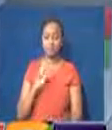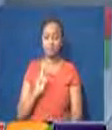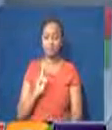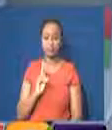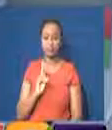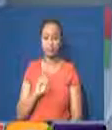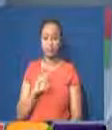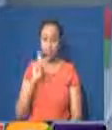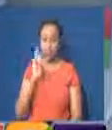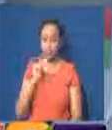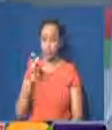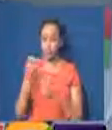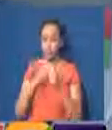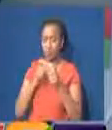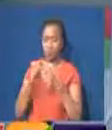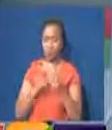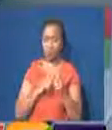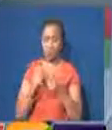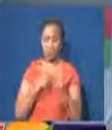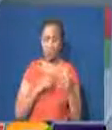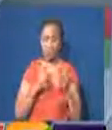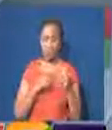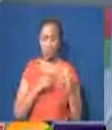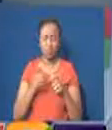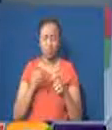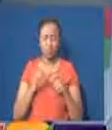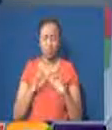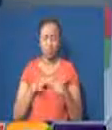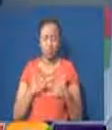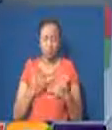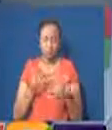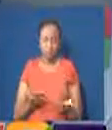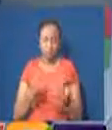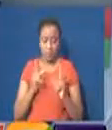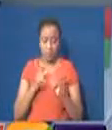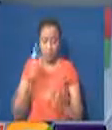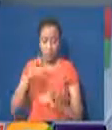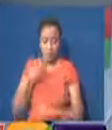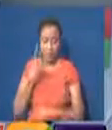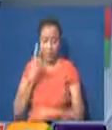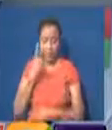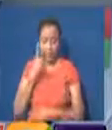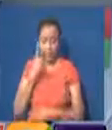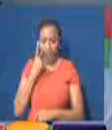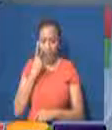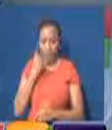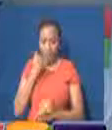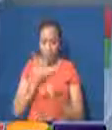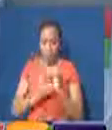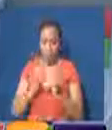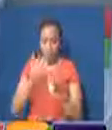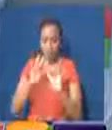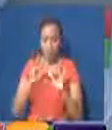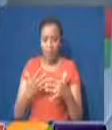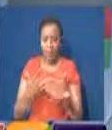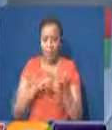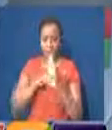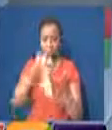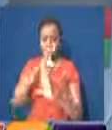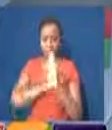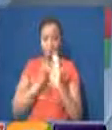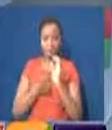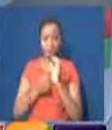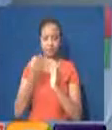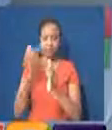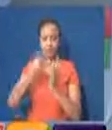the learning areas. It proceeds to say should look at the scope and the sequence and the curriculum designs. So what